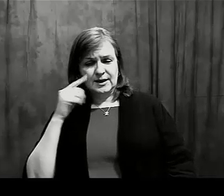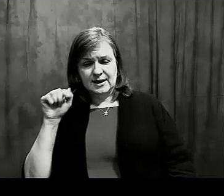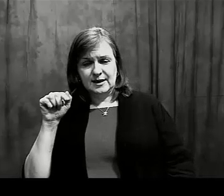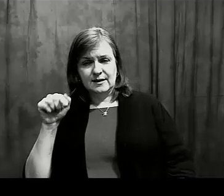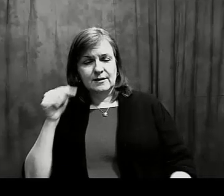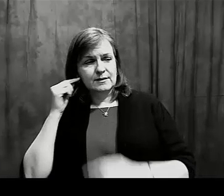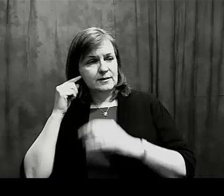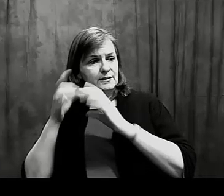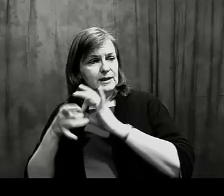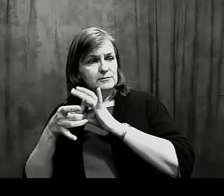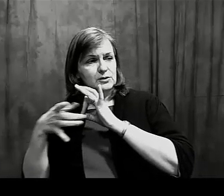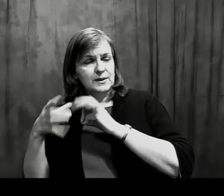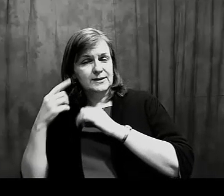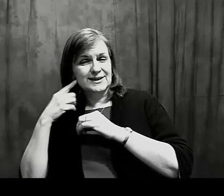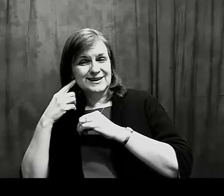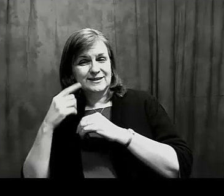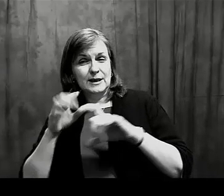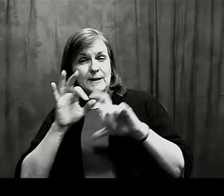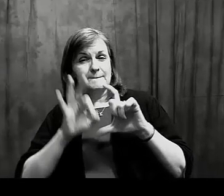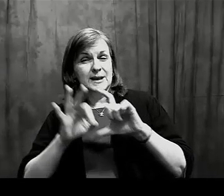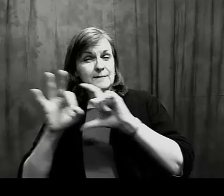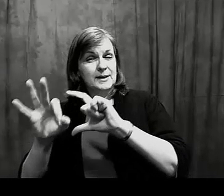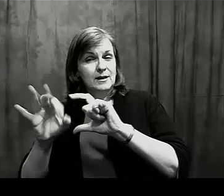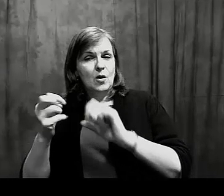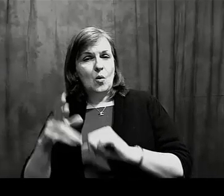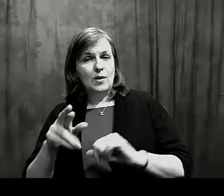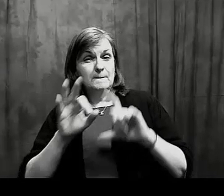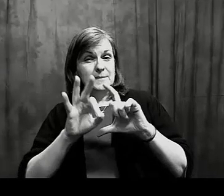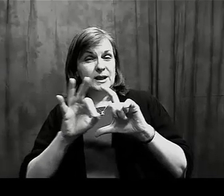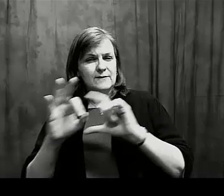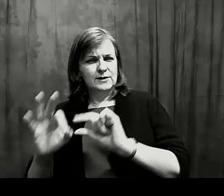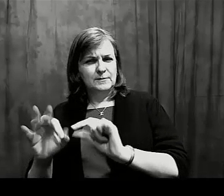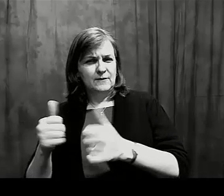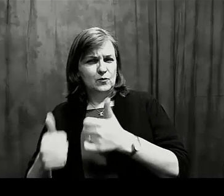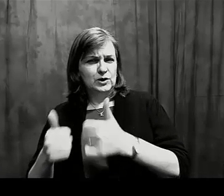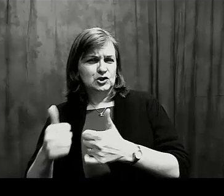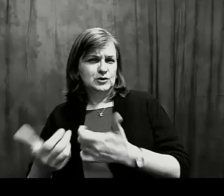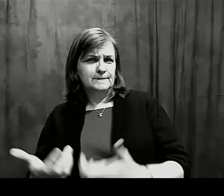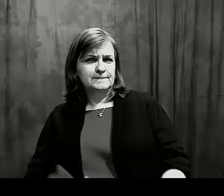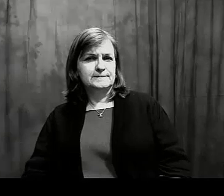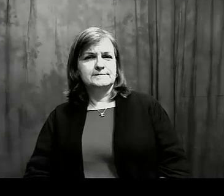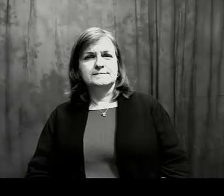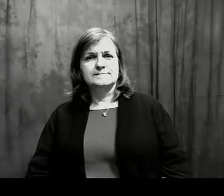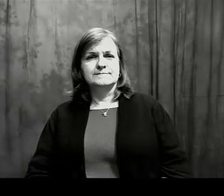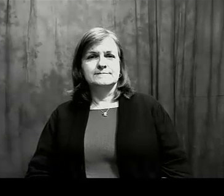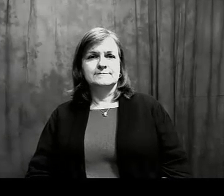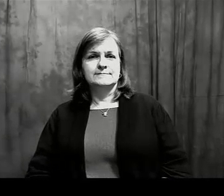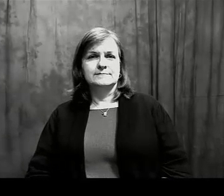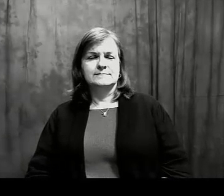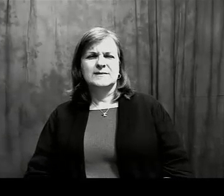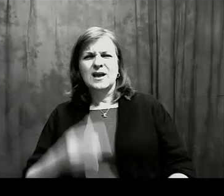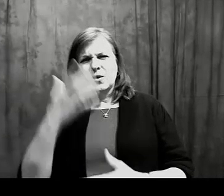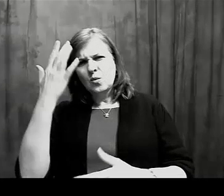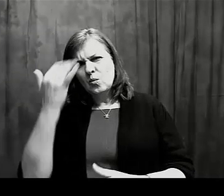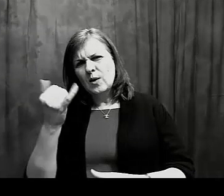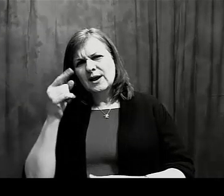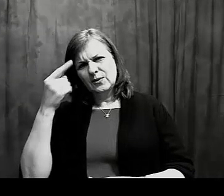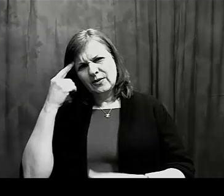you think this sister is big F, big F, or big F, little F?